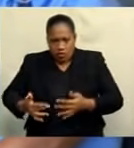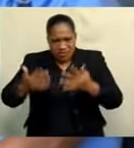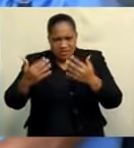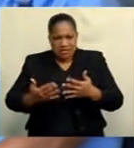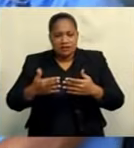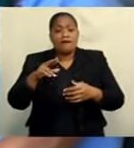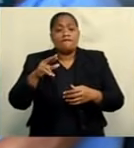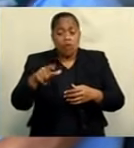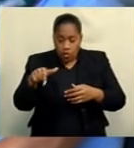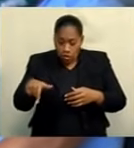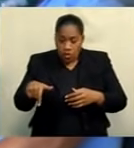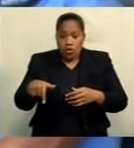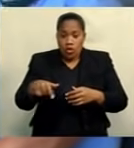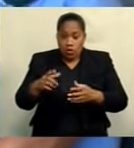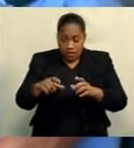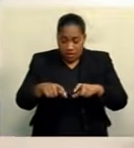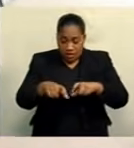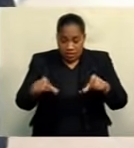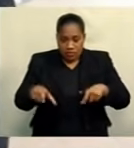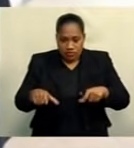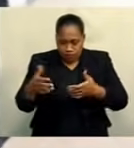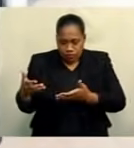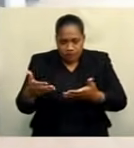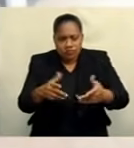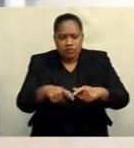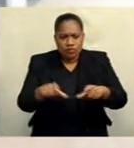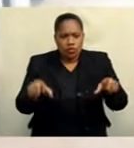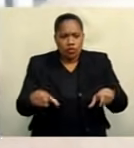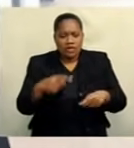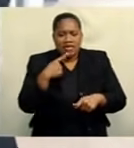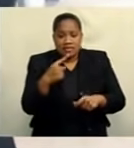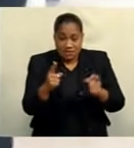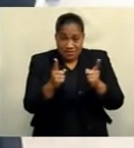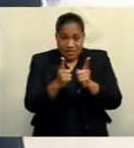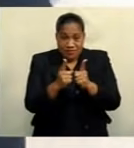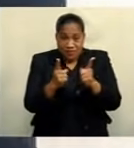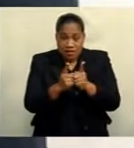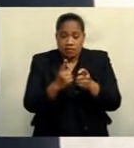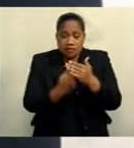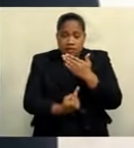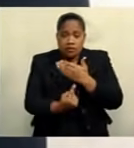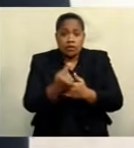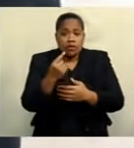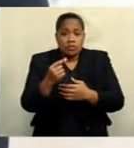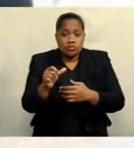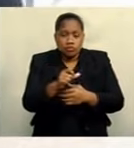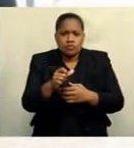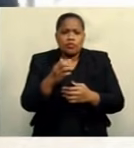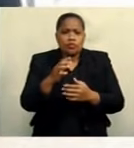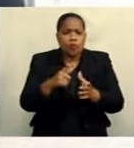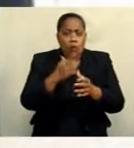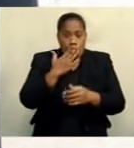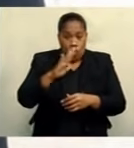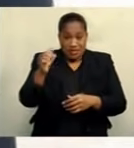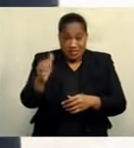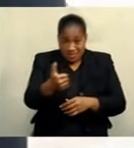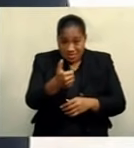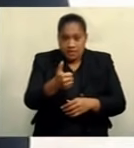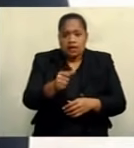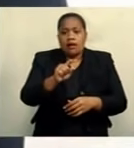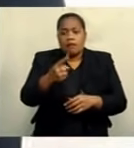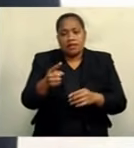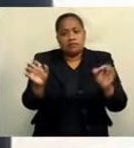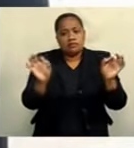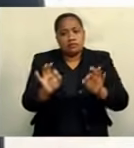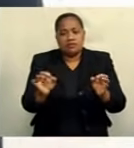case to be brought to court. He claims to have evidence the meeting, which was purportedly convened on August 6th, never actually